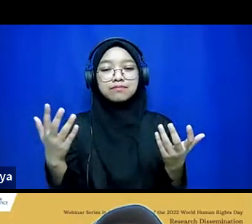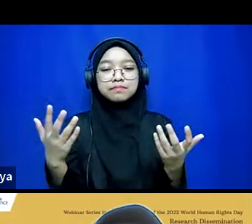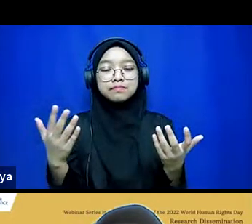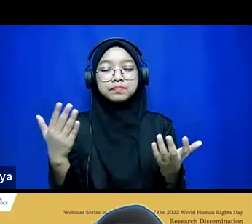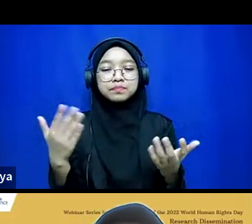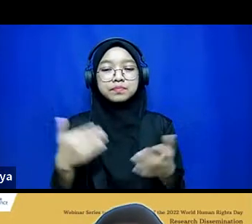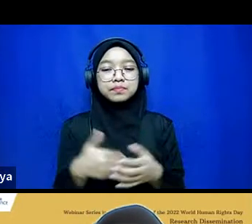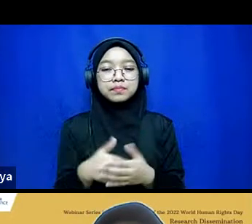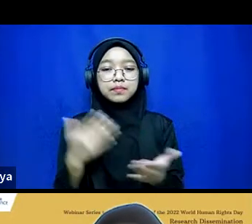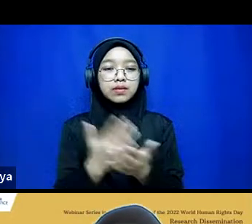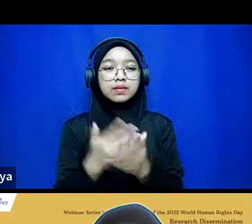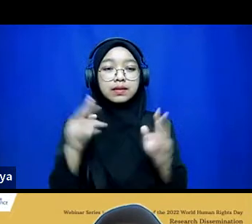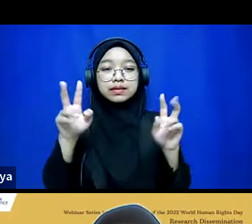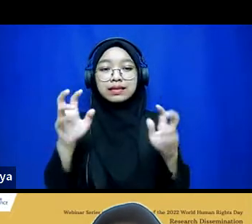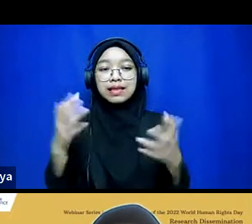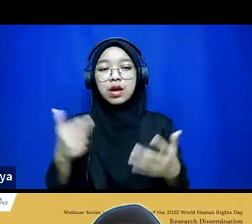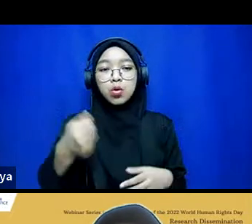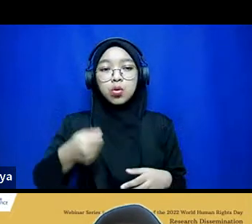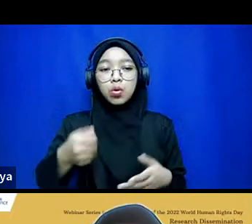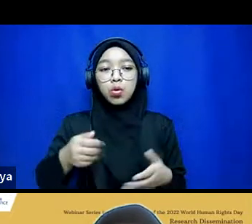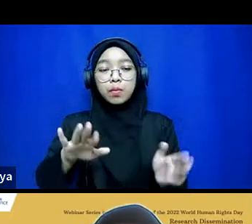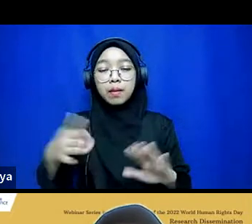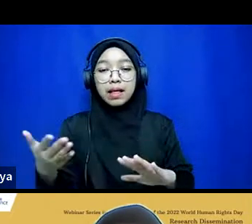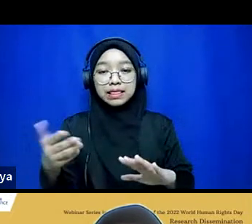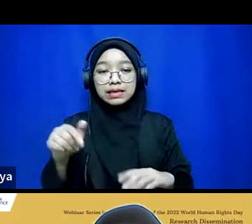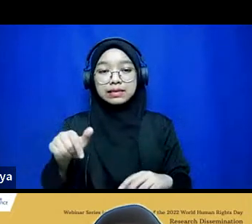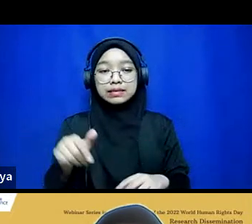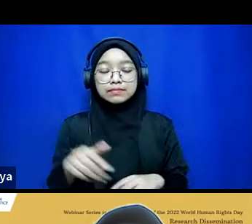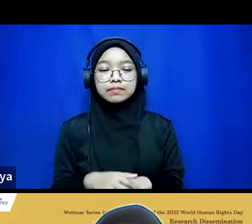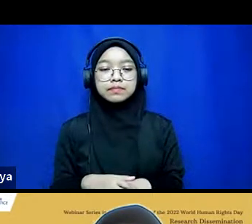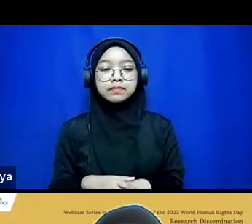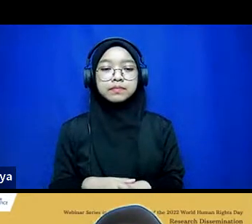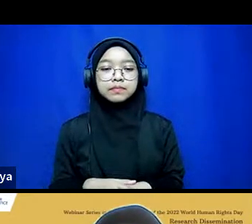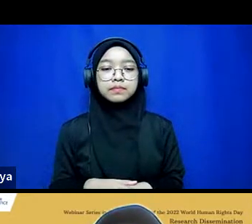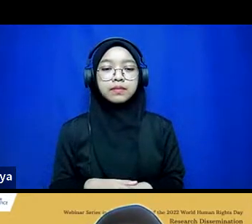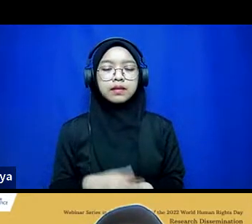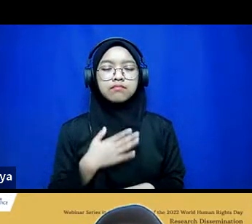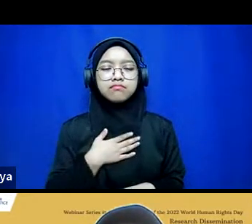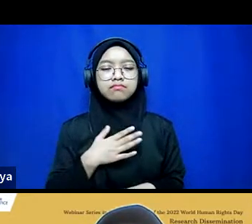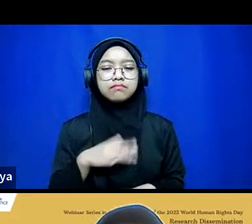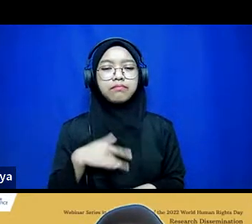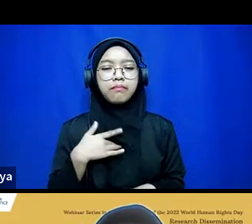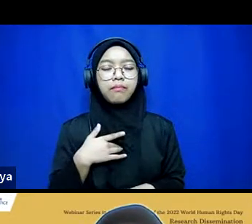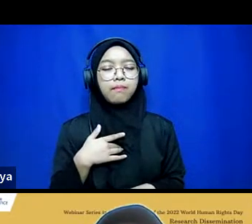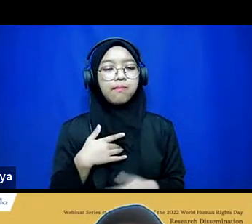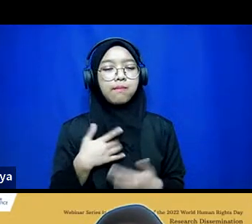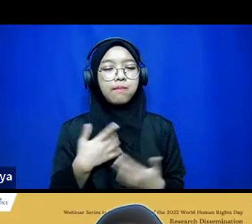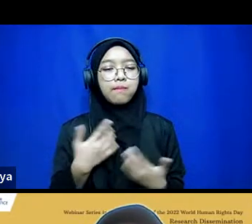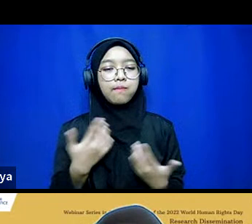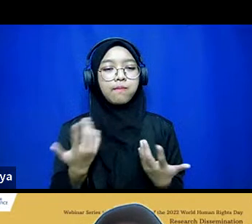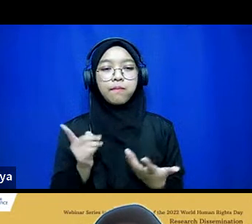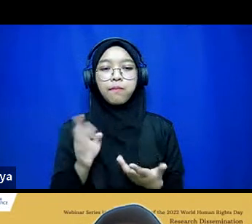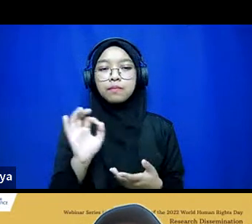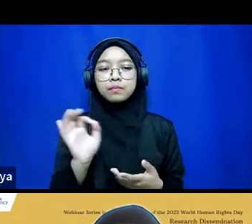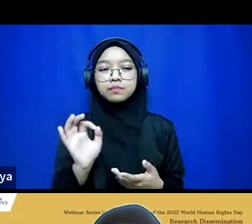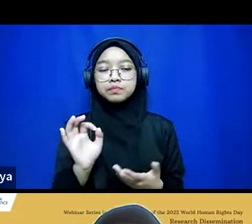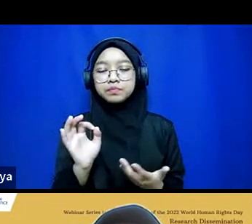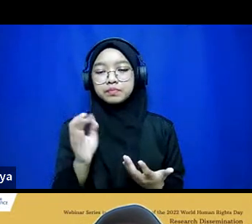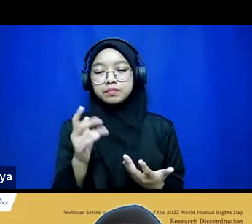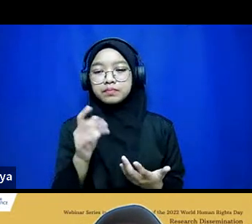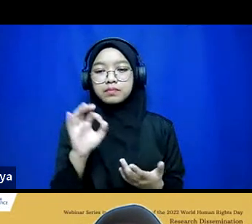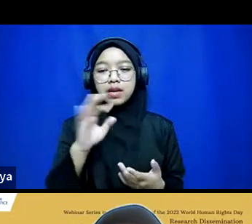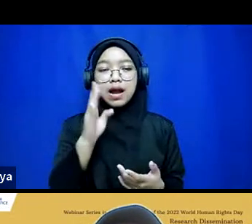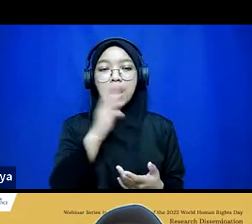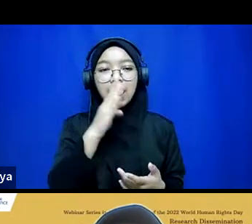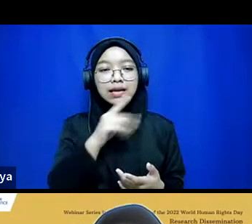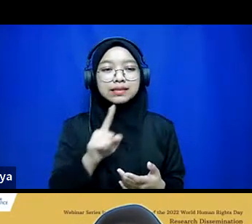are complex. I don't think there's necessarily a single sort of reason why